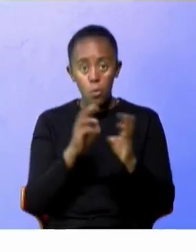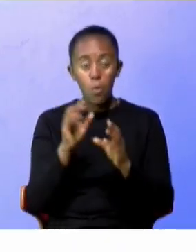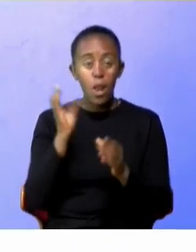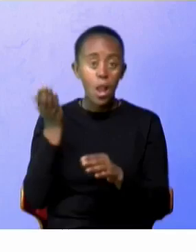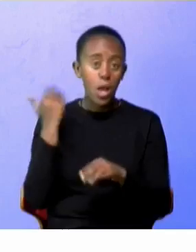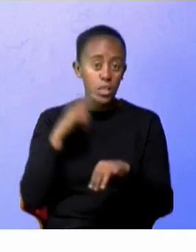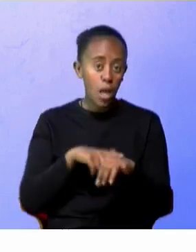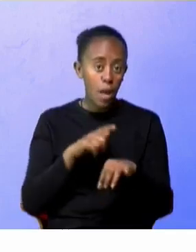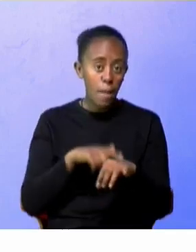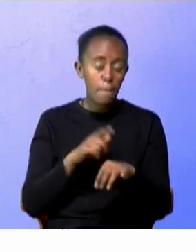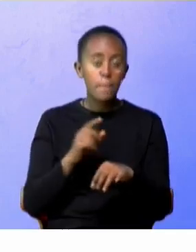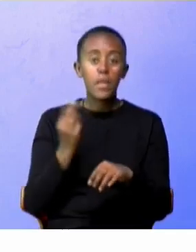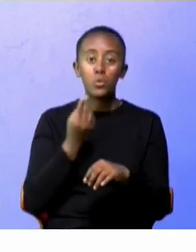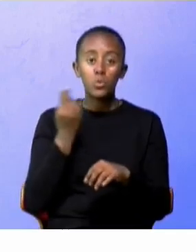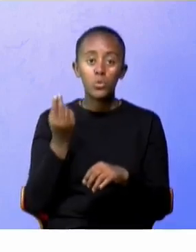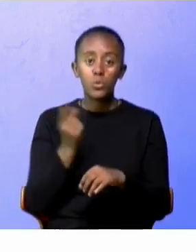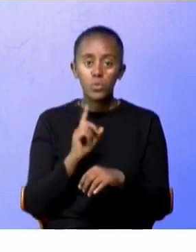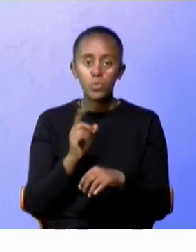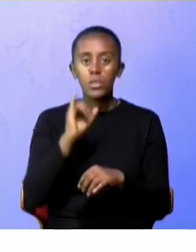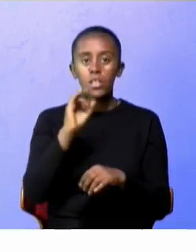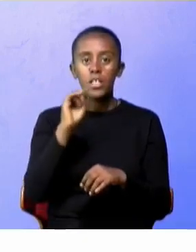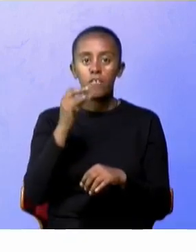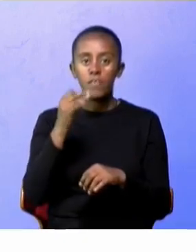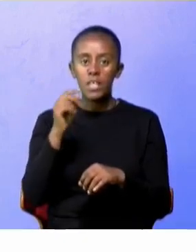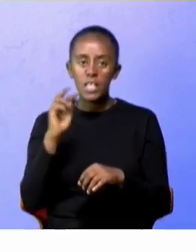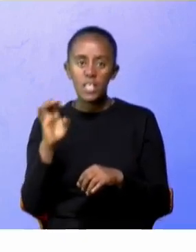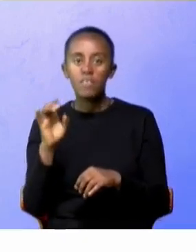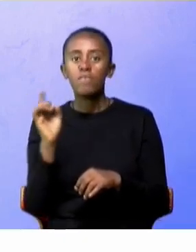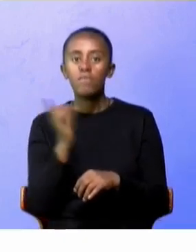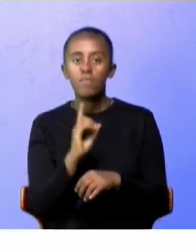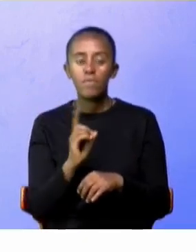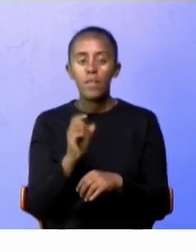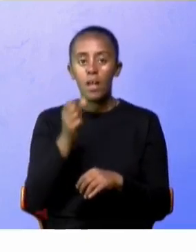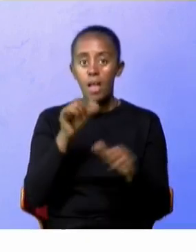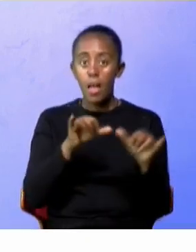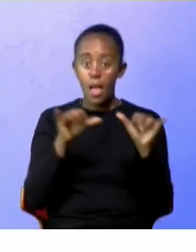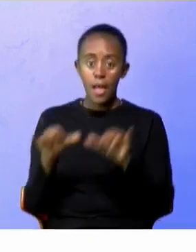time that we use an infinitive is as